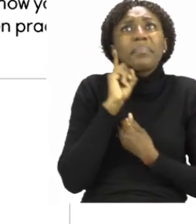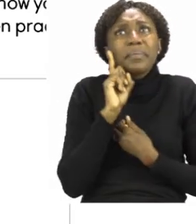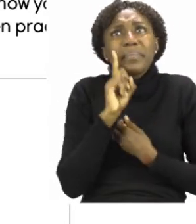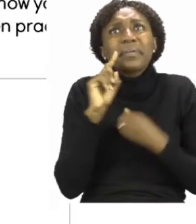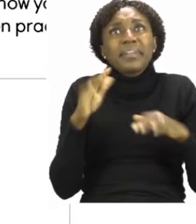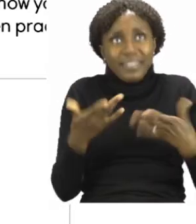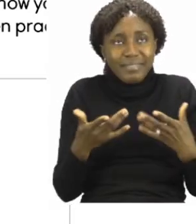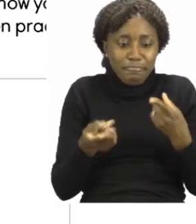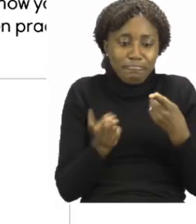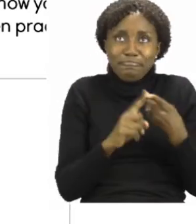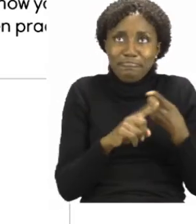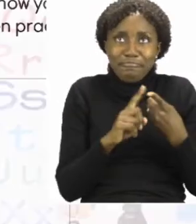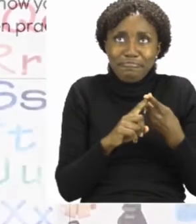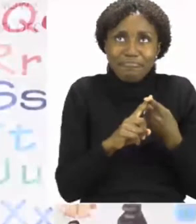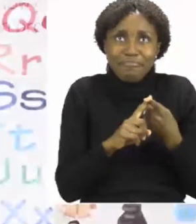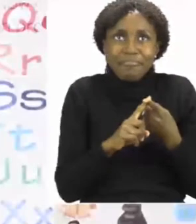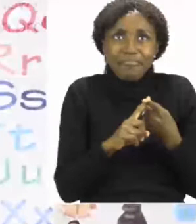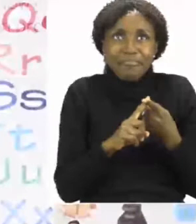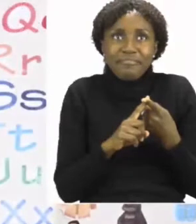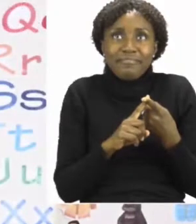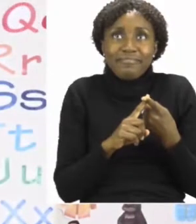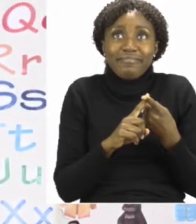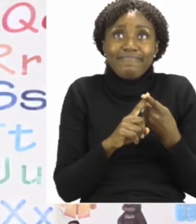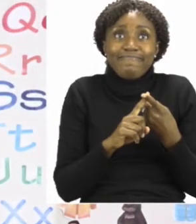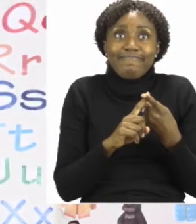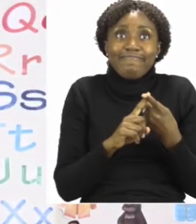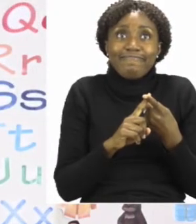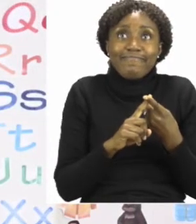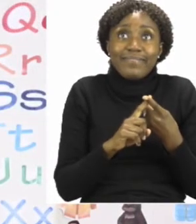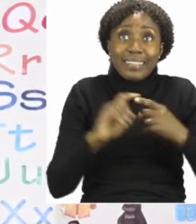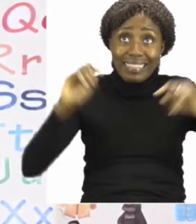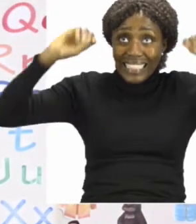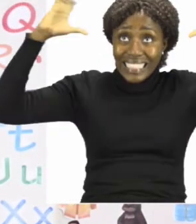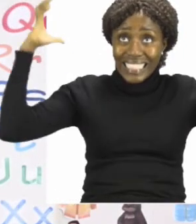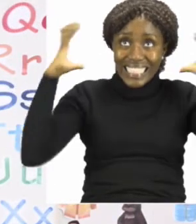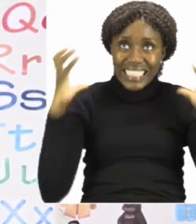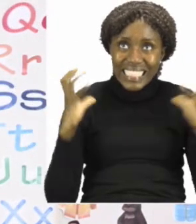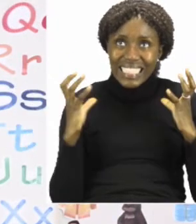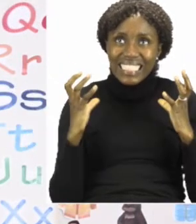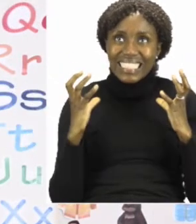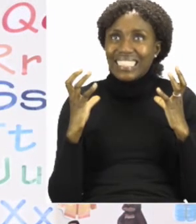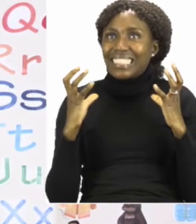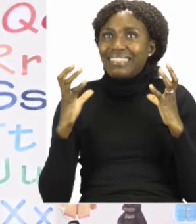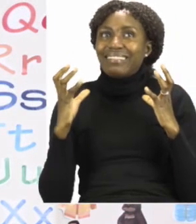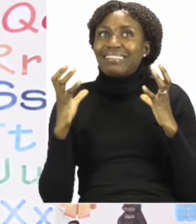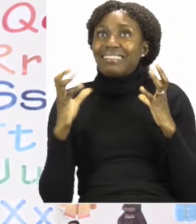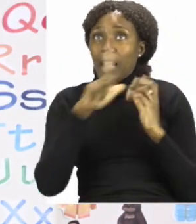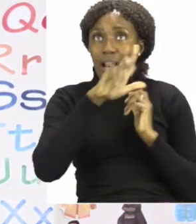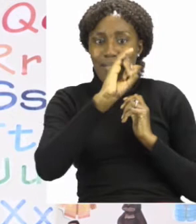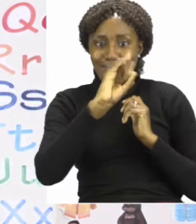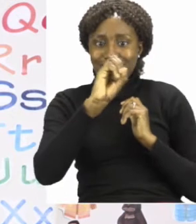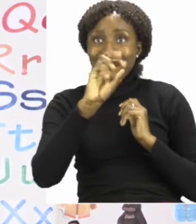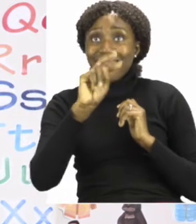at the first one. Now, the first animal is a lion. And as you can